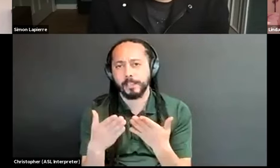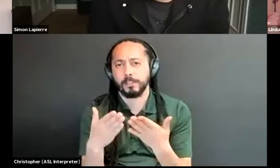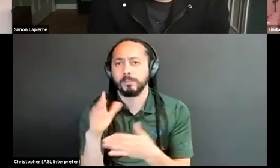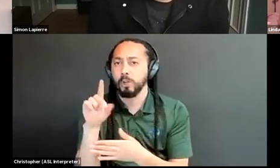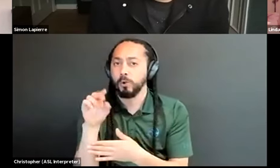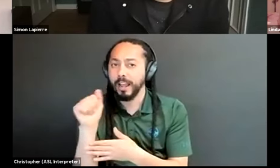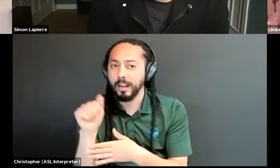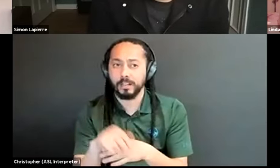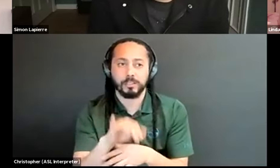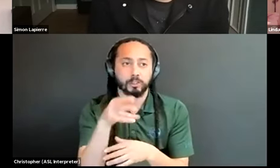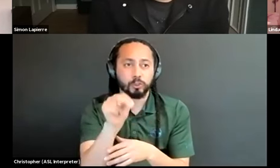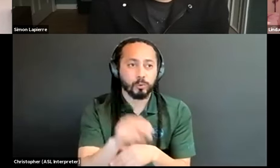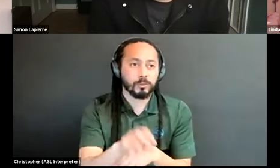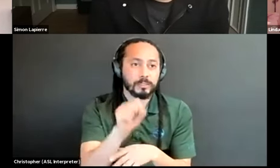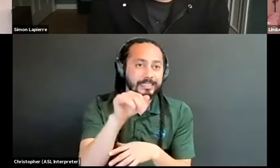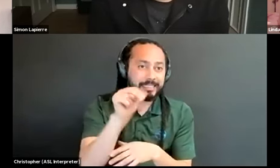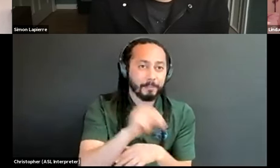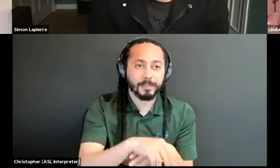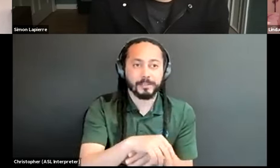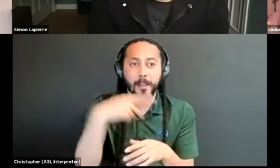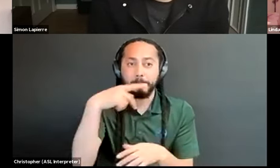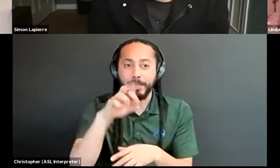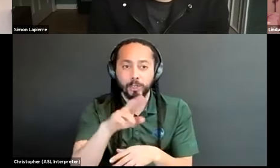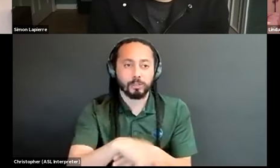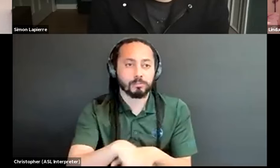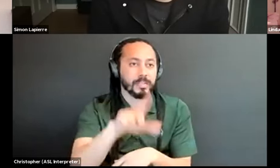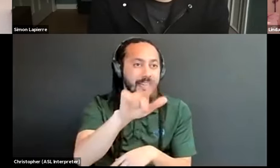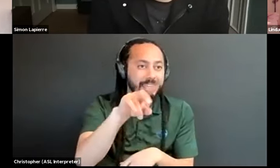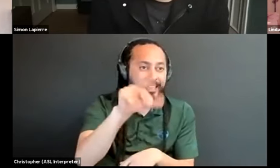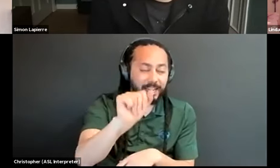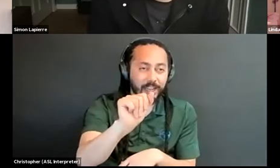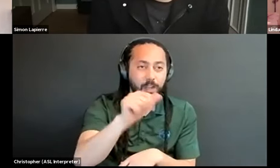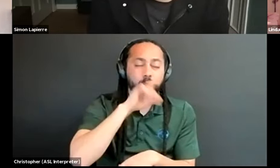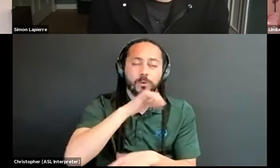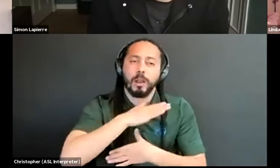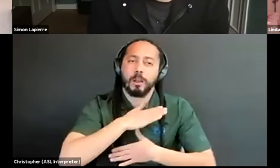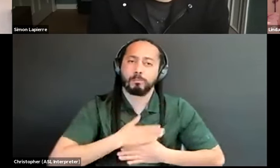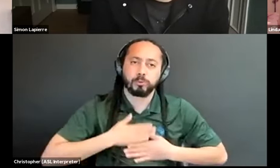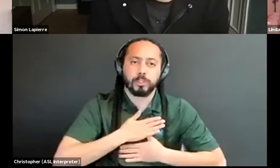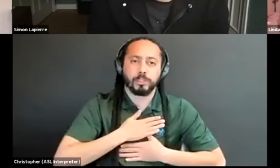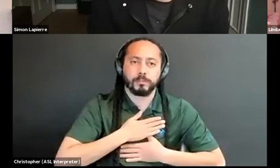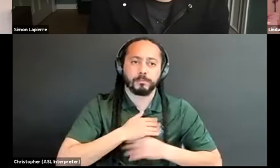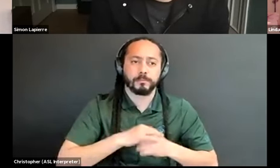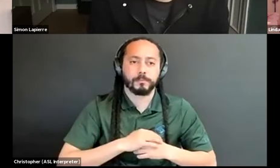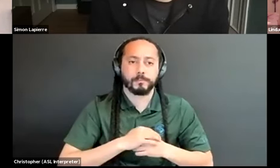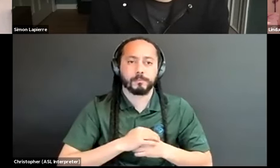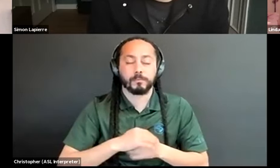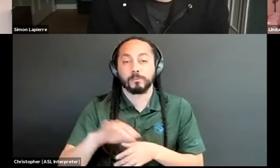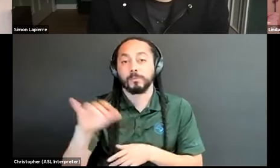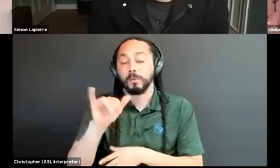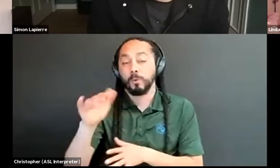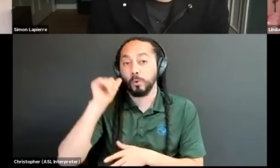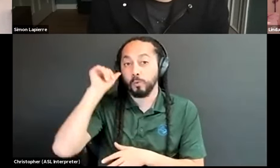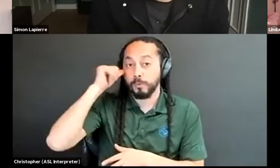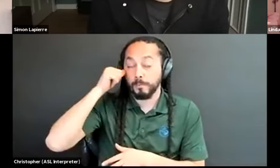Simon, Peter, Linda, we're truly appreciative. We also wanted to remind everybody that